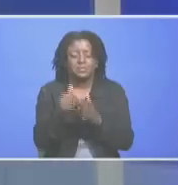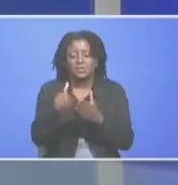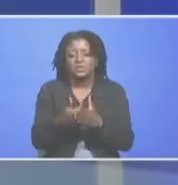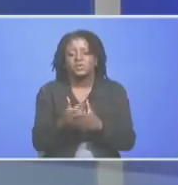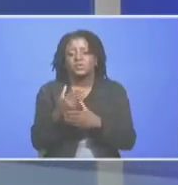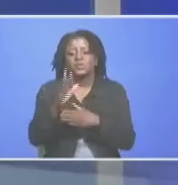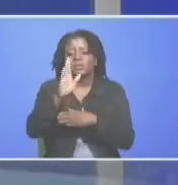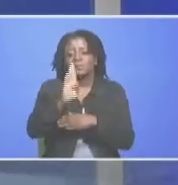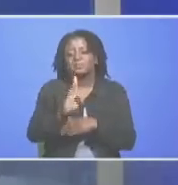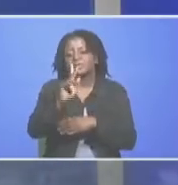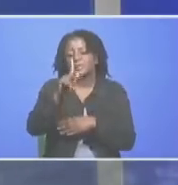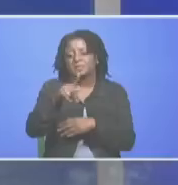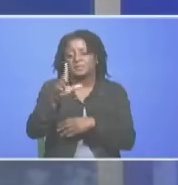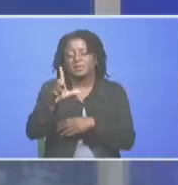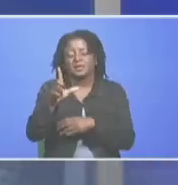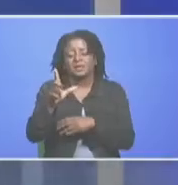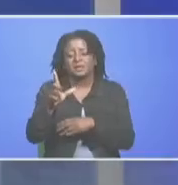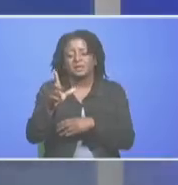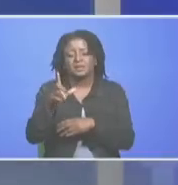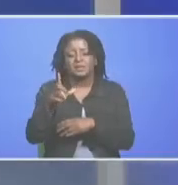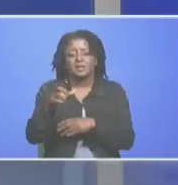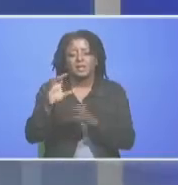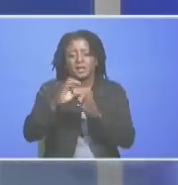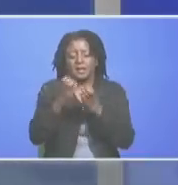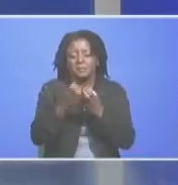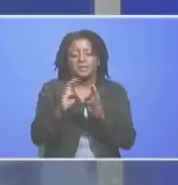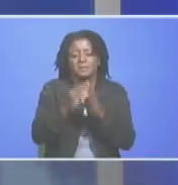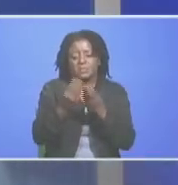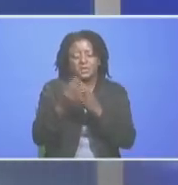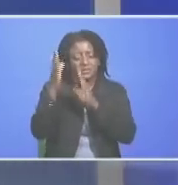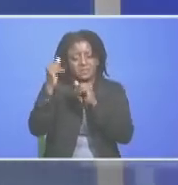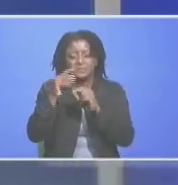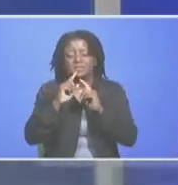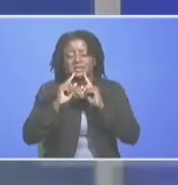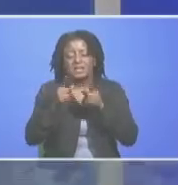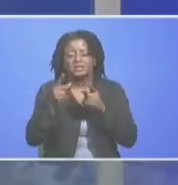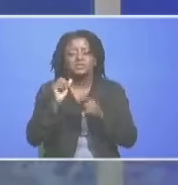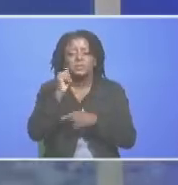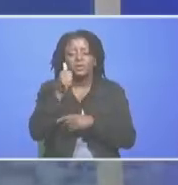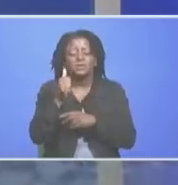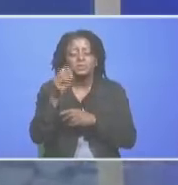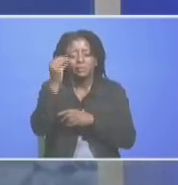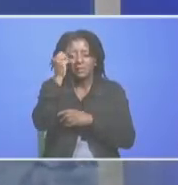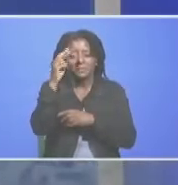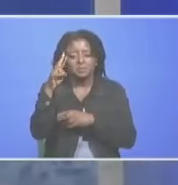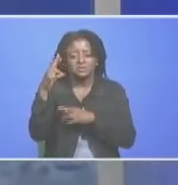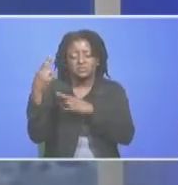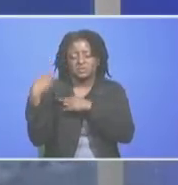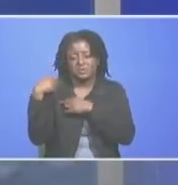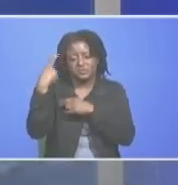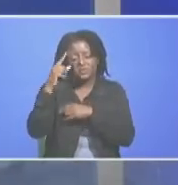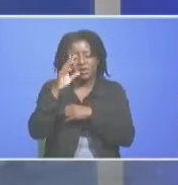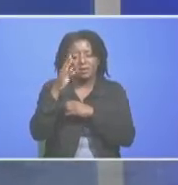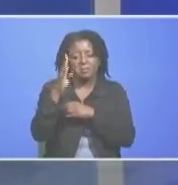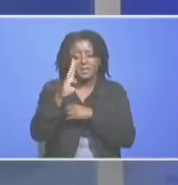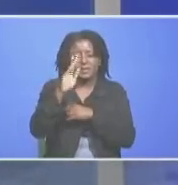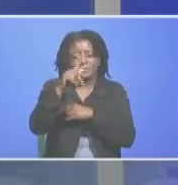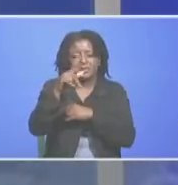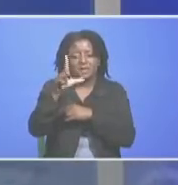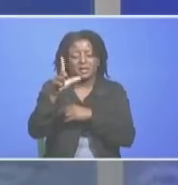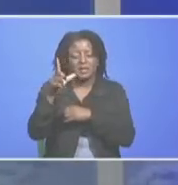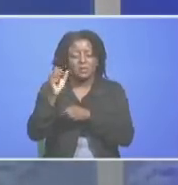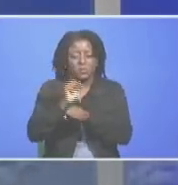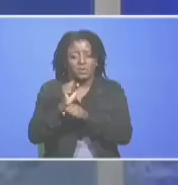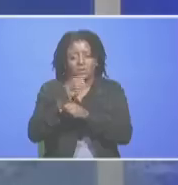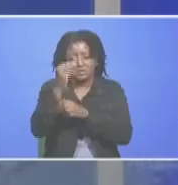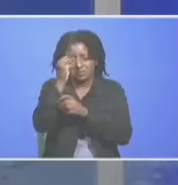Bahamas Power and Light Company board is expected to be announced tomorrow. Minister responsible for Bahamas Power and Light, Works Minister the Honorable